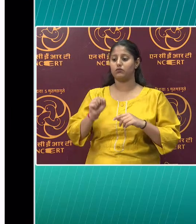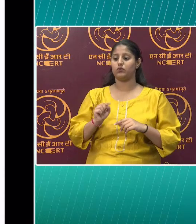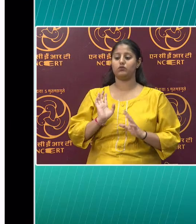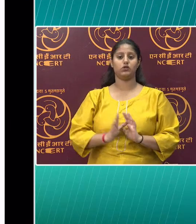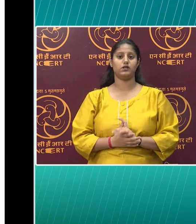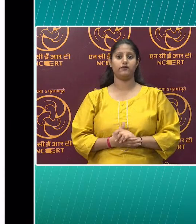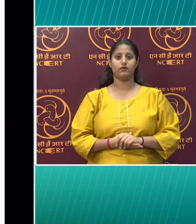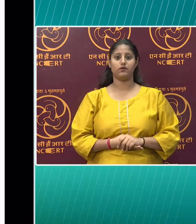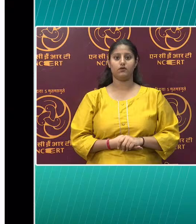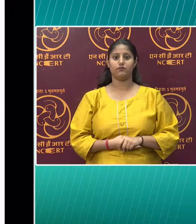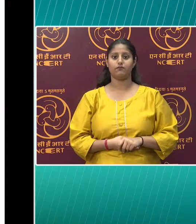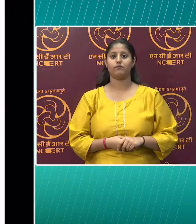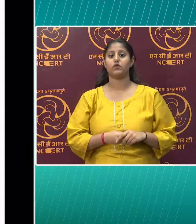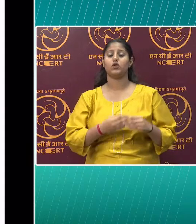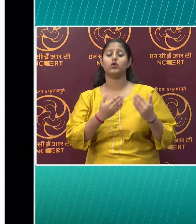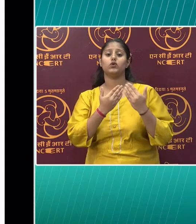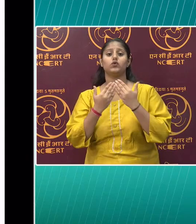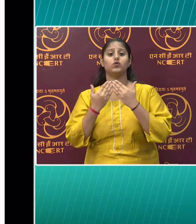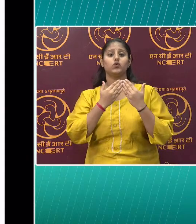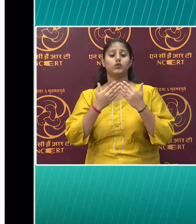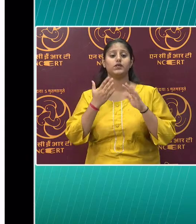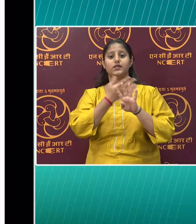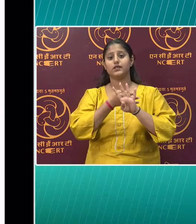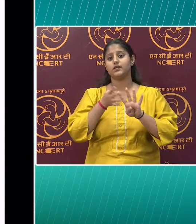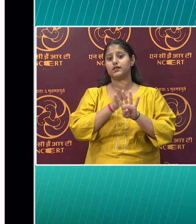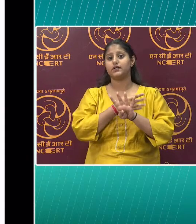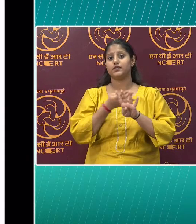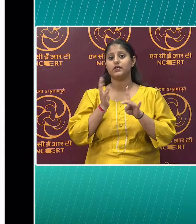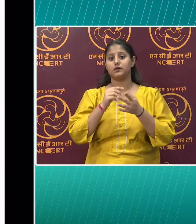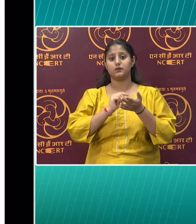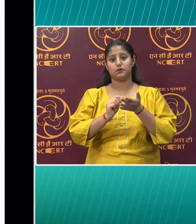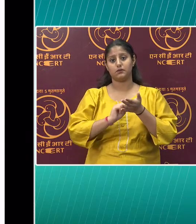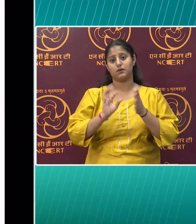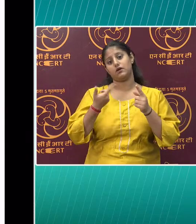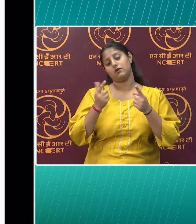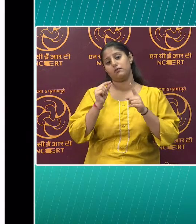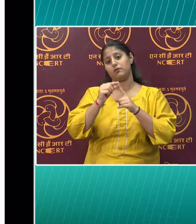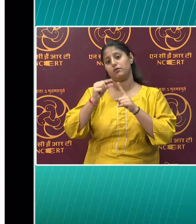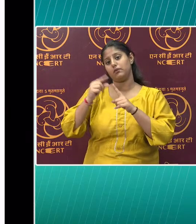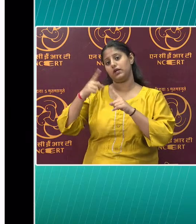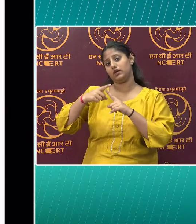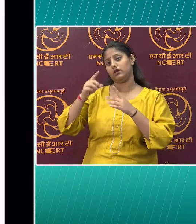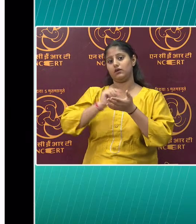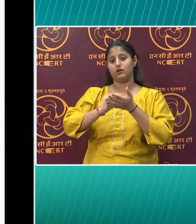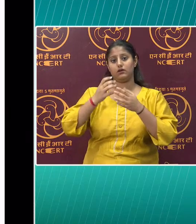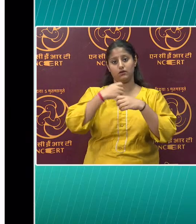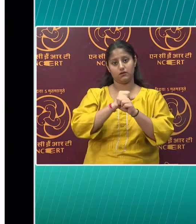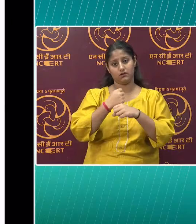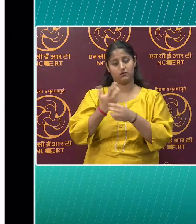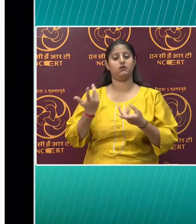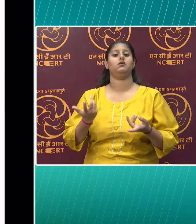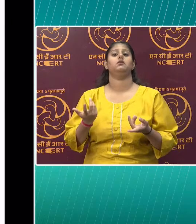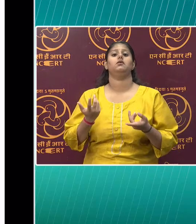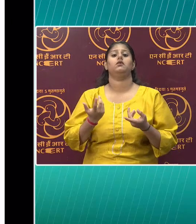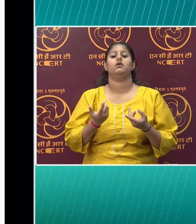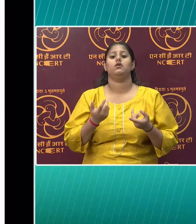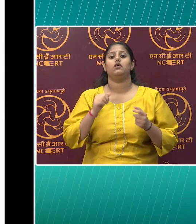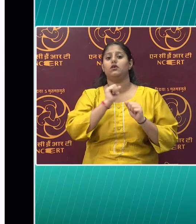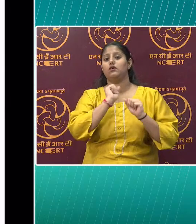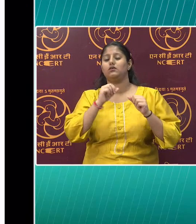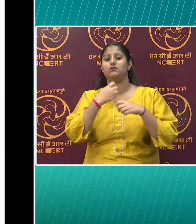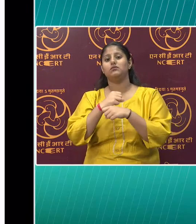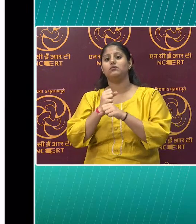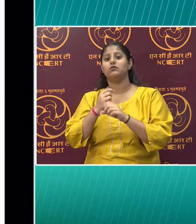So students will create tangible products or they will make presentations that demonstrate their learning. And we have given